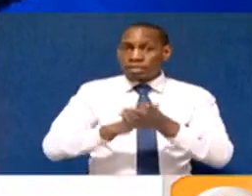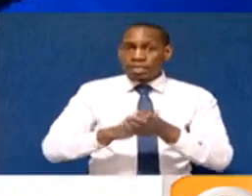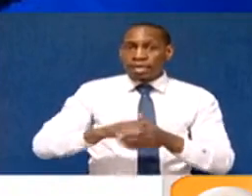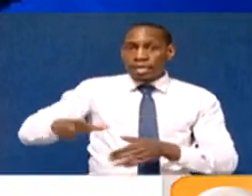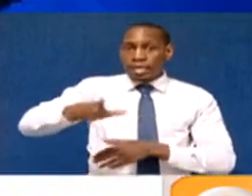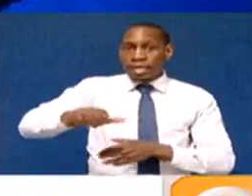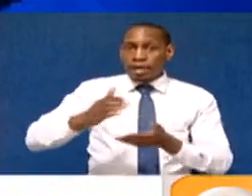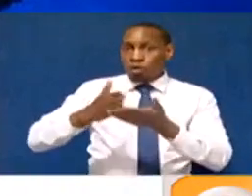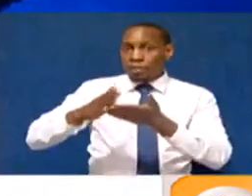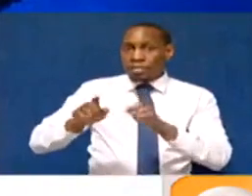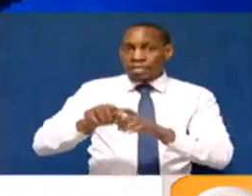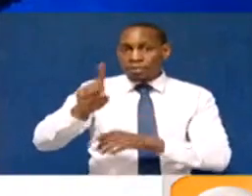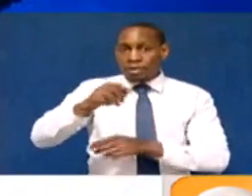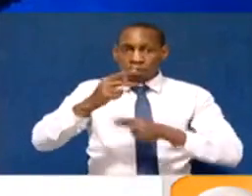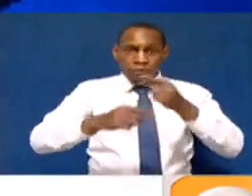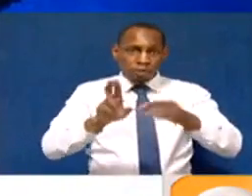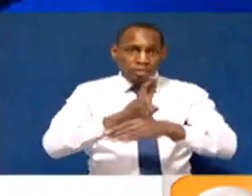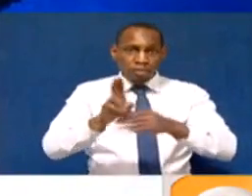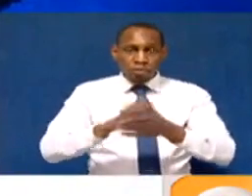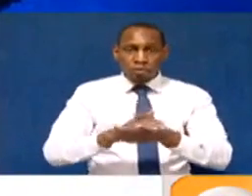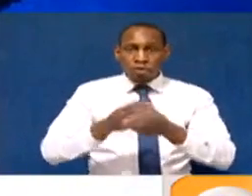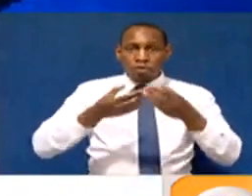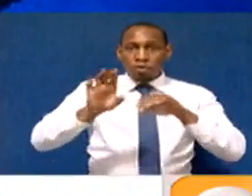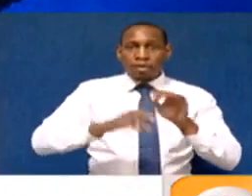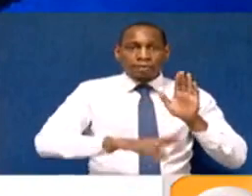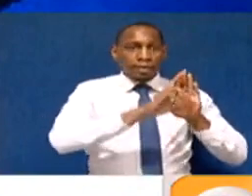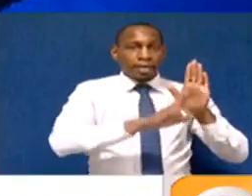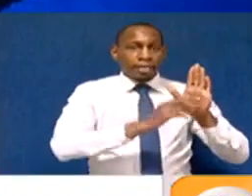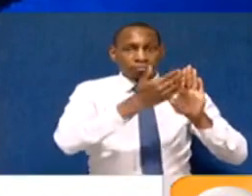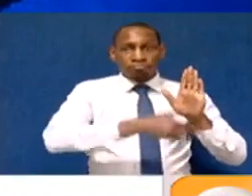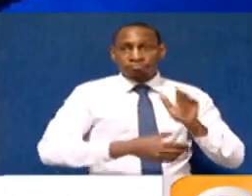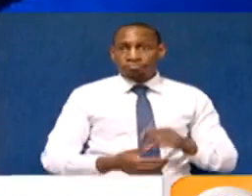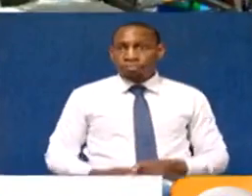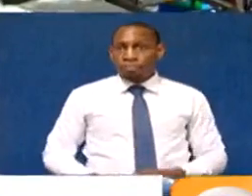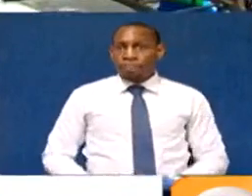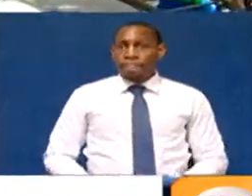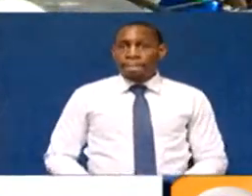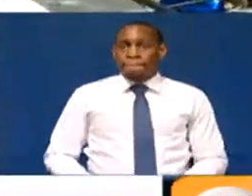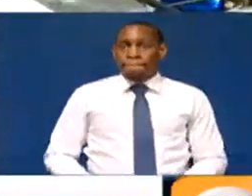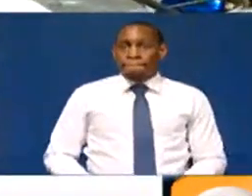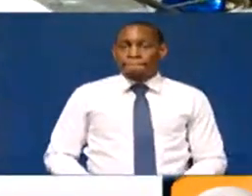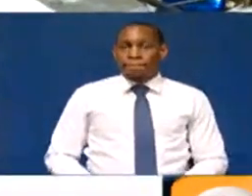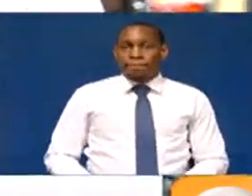homemade parts while questioning the process used in drafting the regulations.